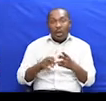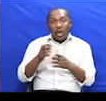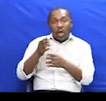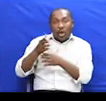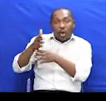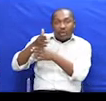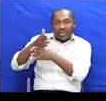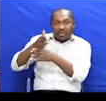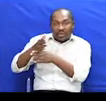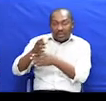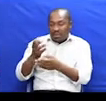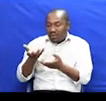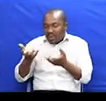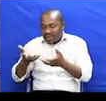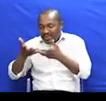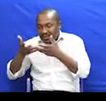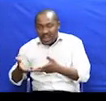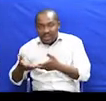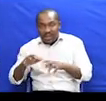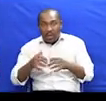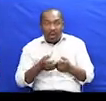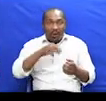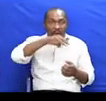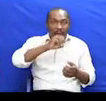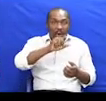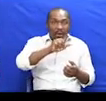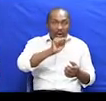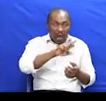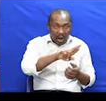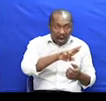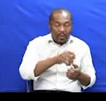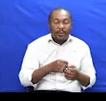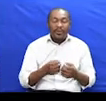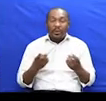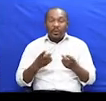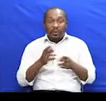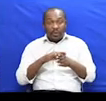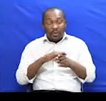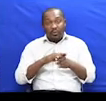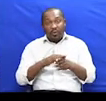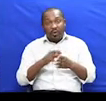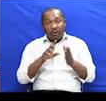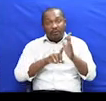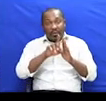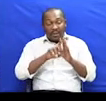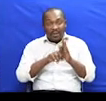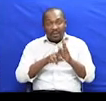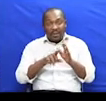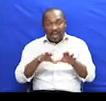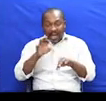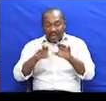mass concentration or molar concentration. But also we are using volumetric analysis to calculate the